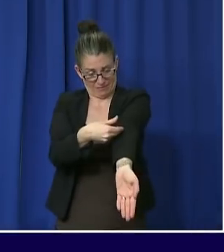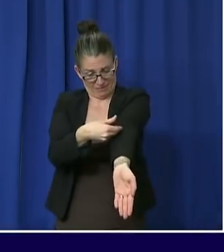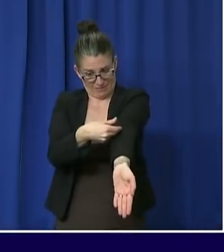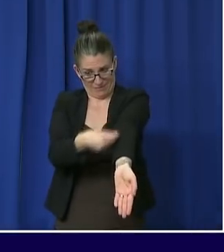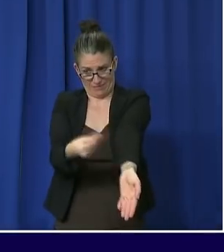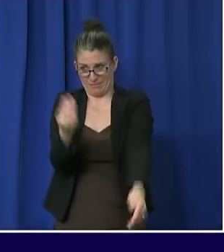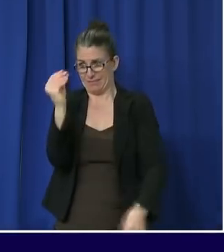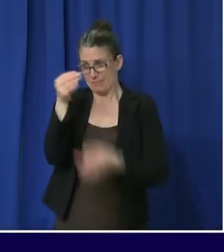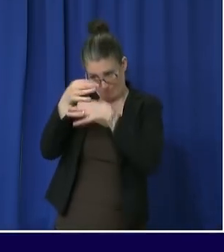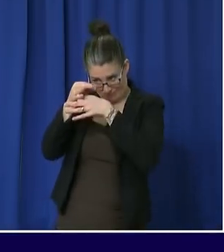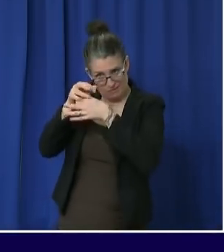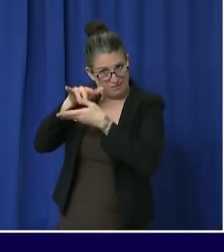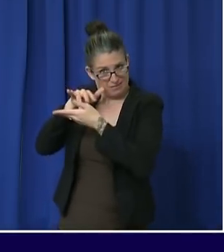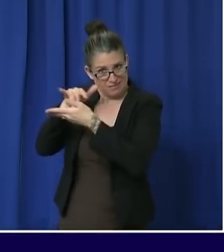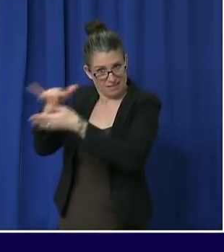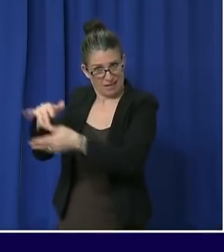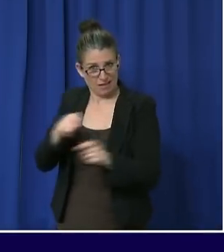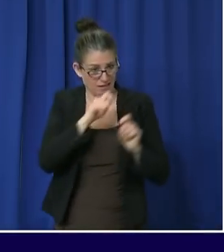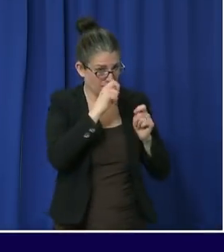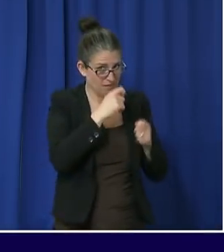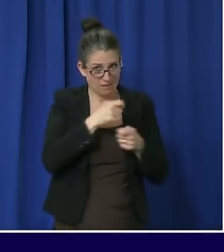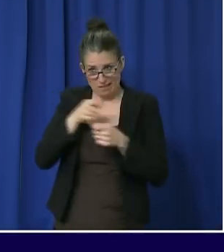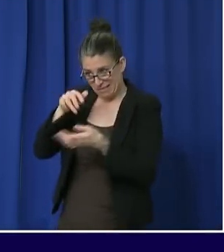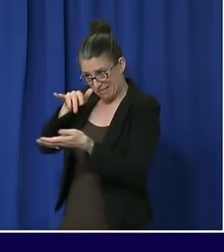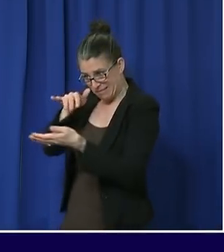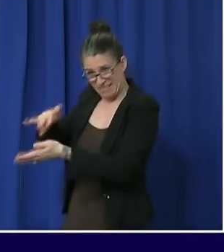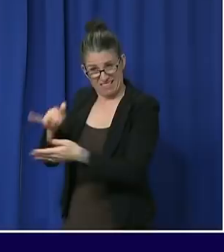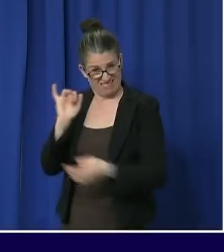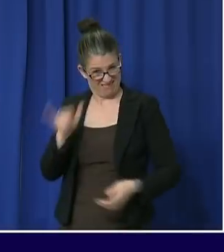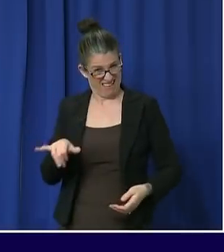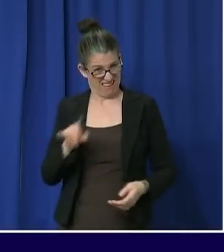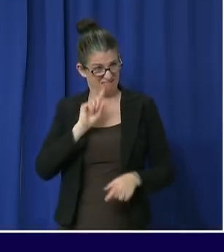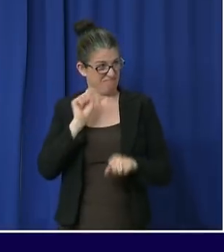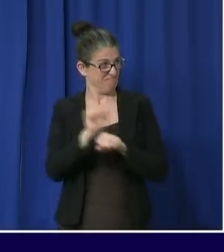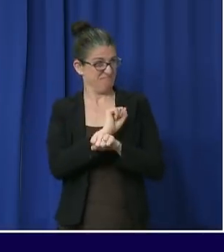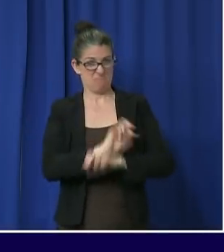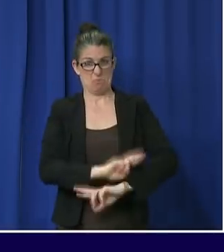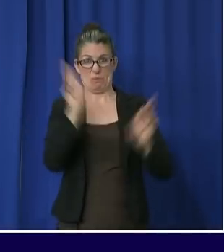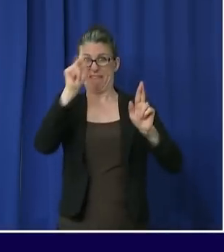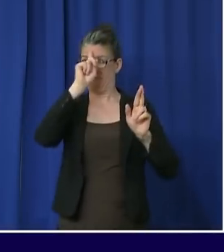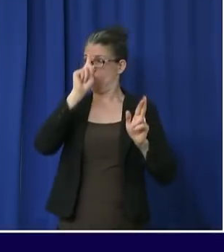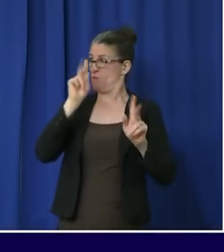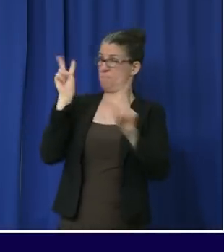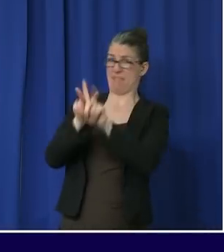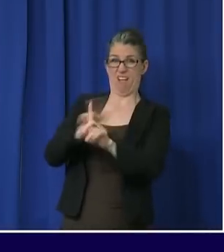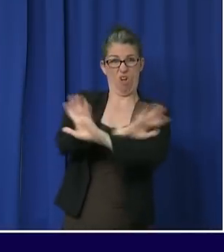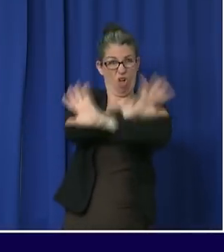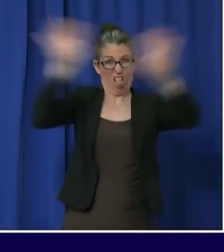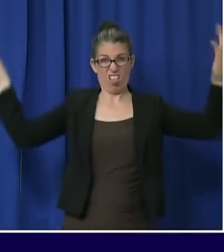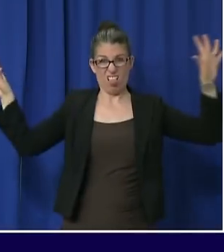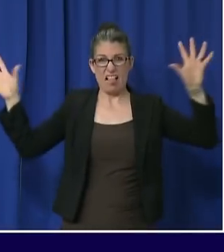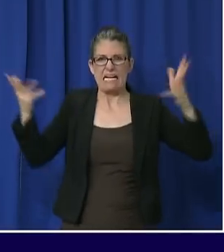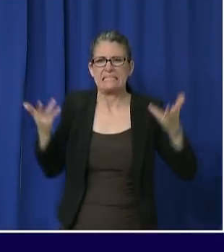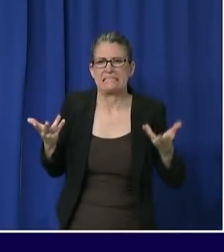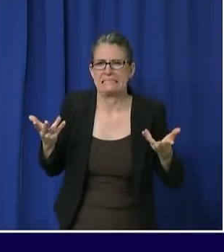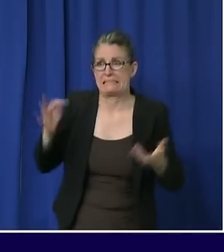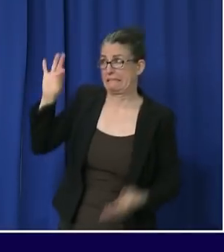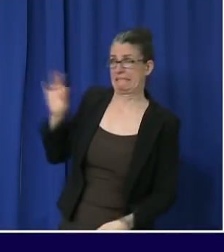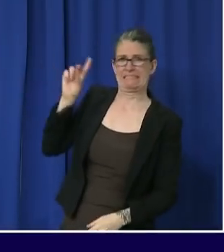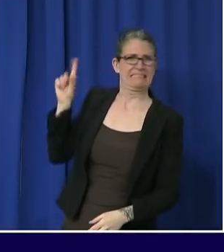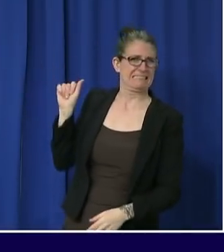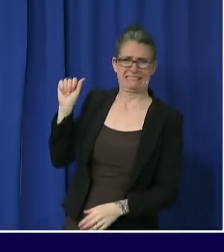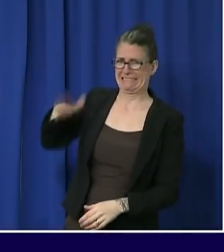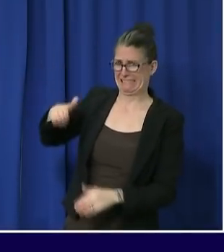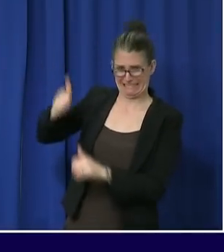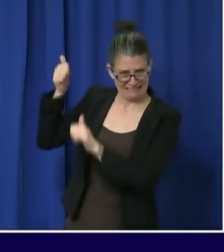now, according to the US FDA, as well as according to the American Public Health Laboratory Association, the science just